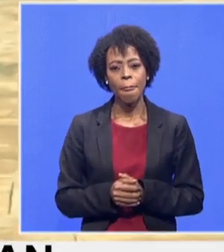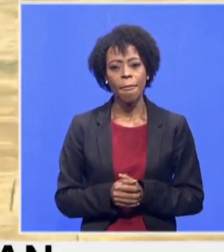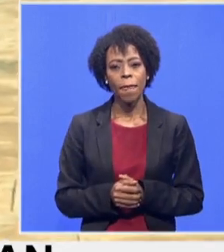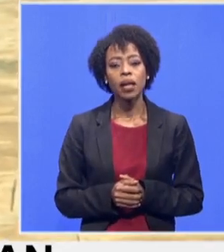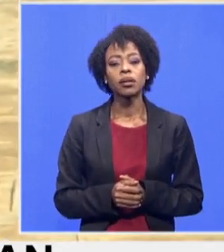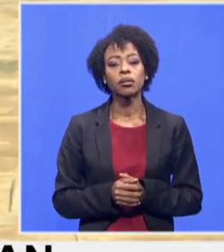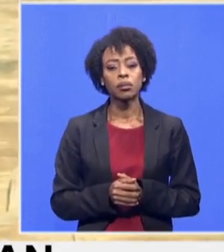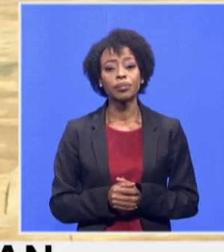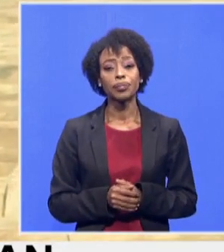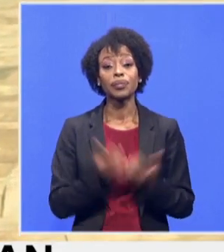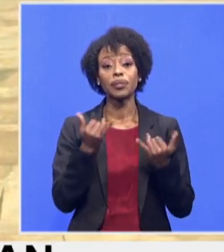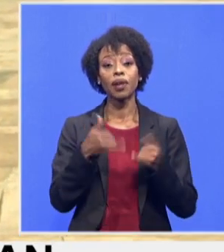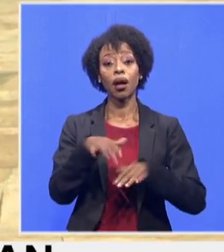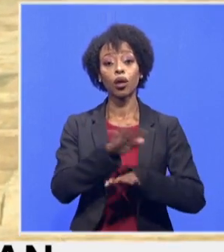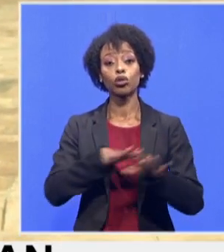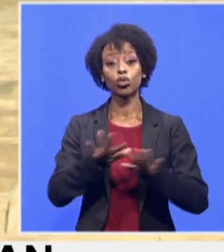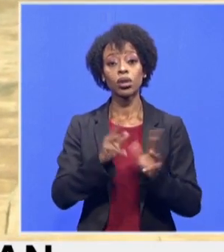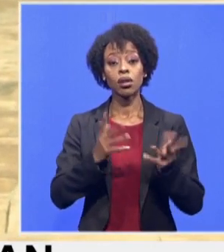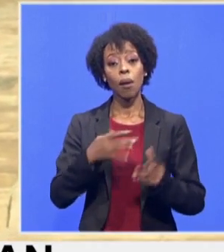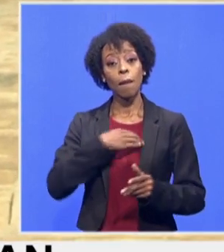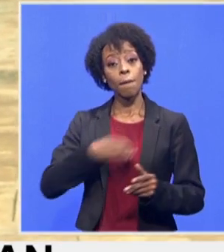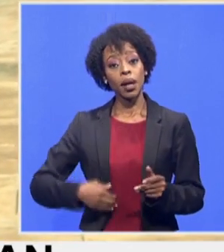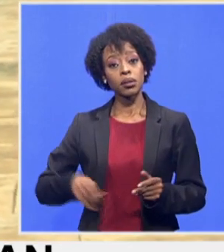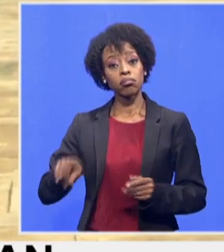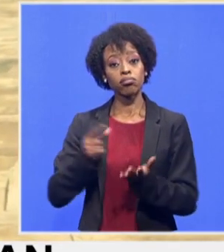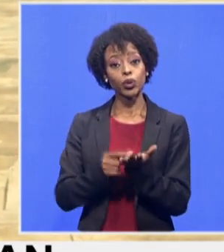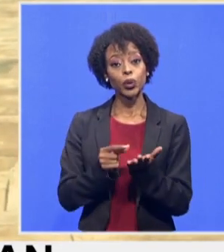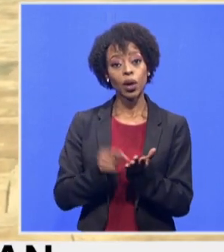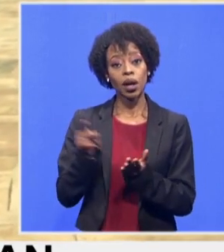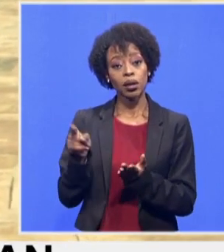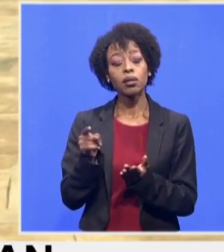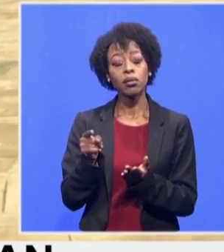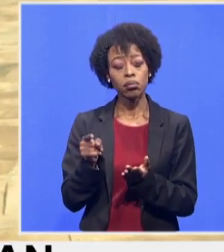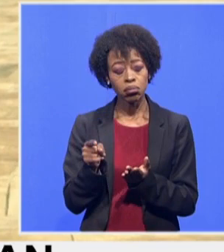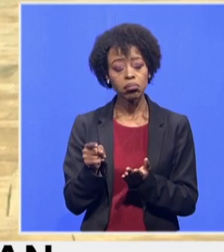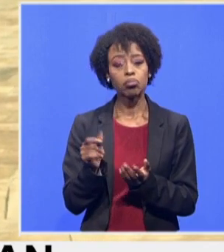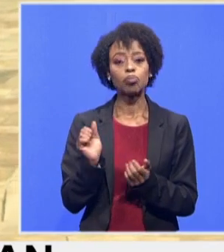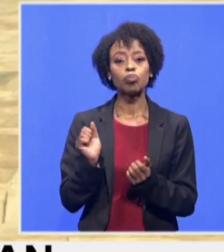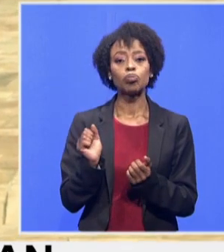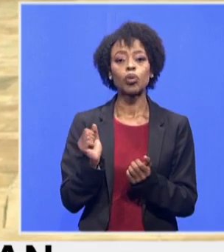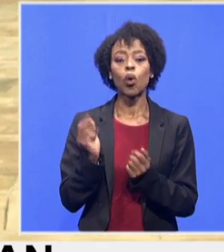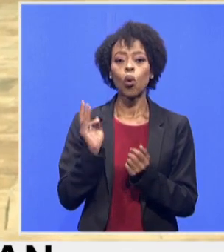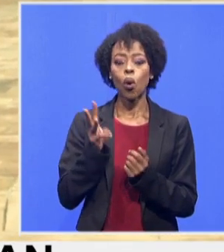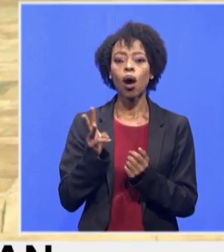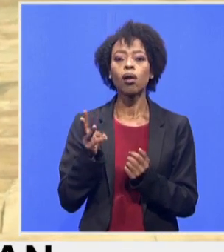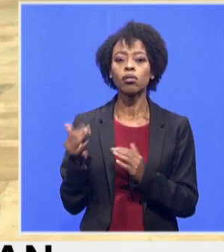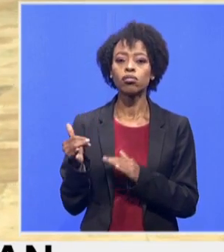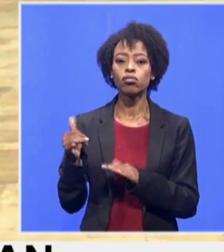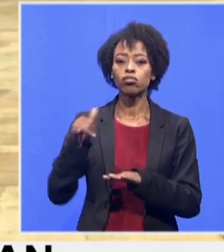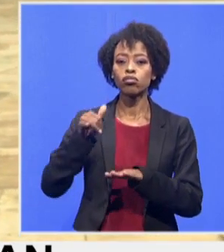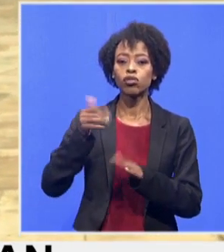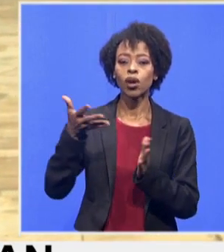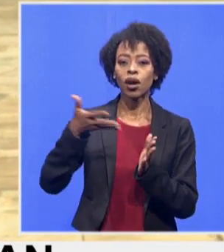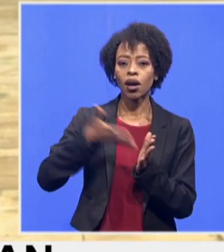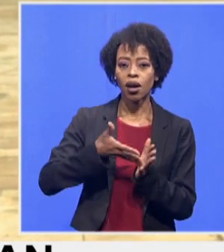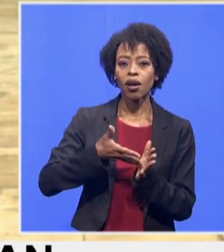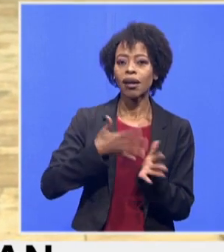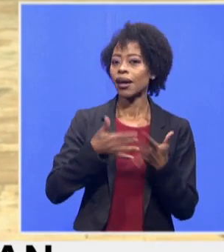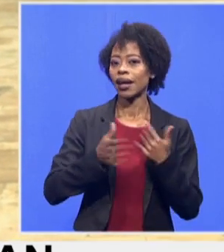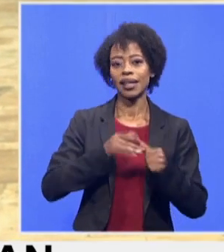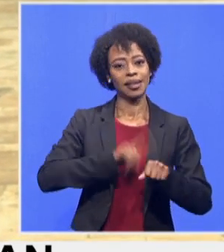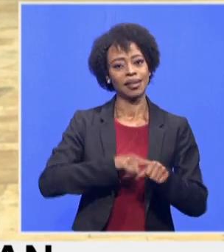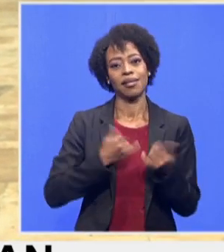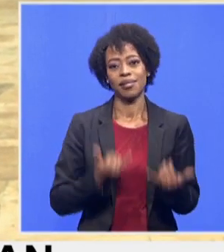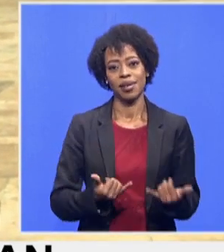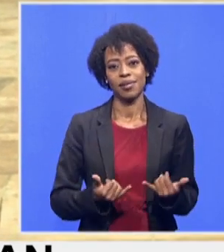What we do know at this point in time is that the president of Uganda, President Yoweri Museveni, will be landing in the country any moment from